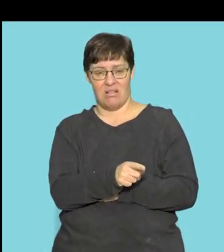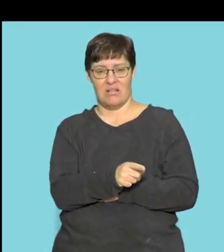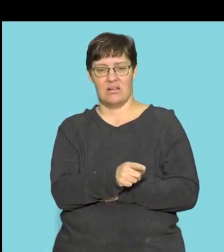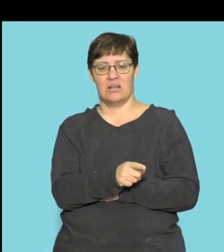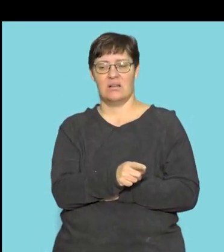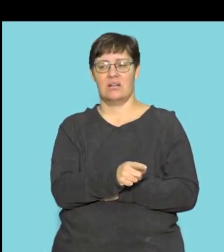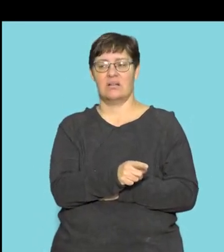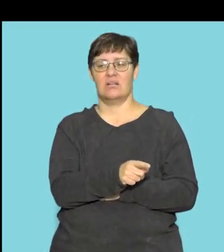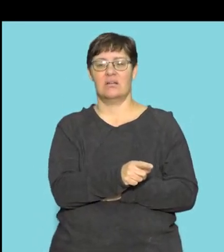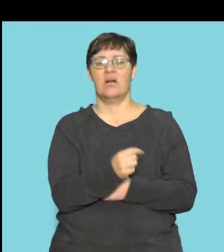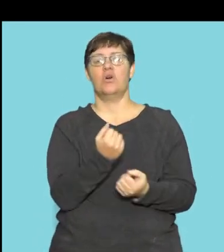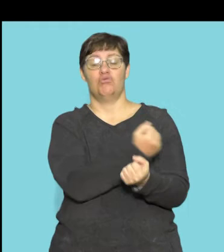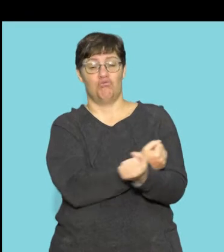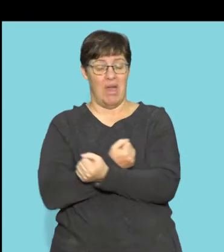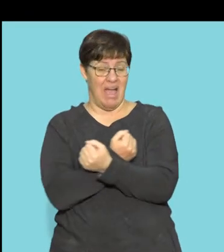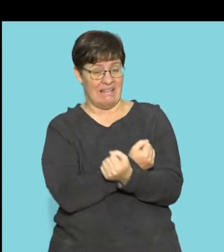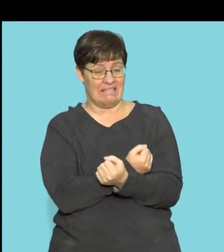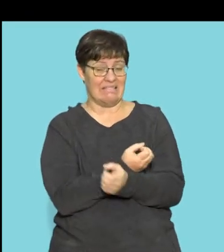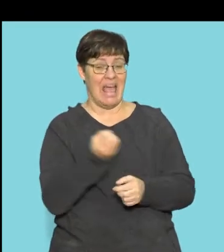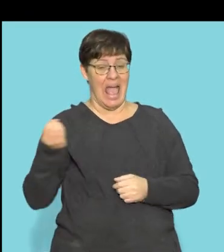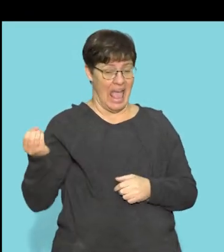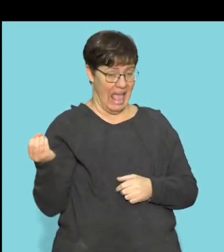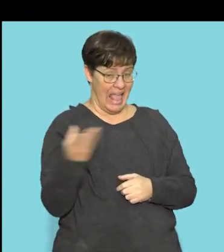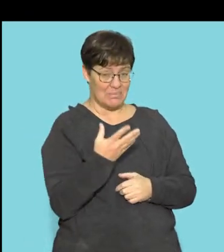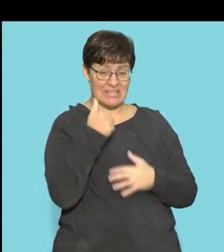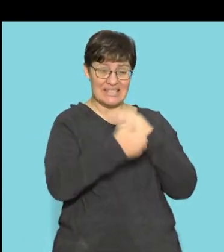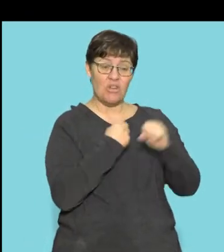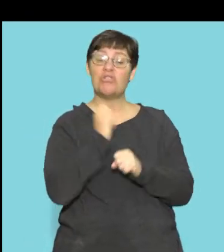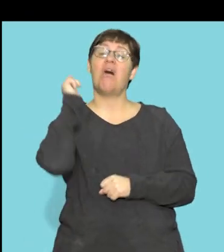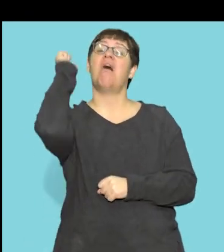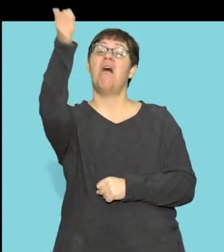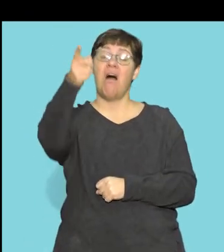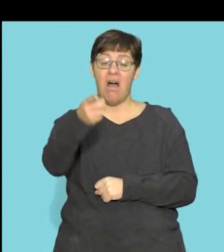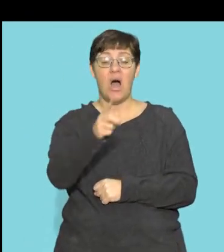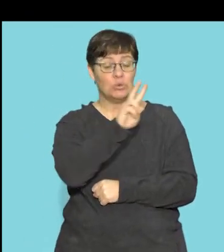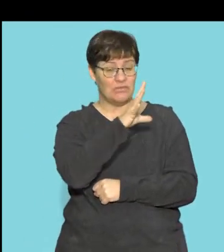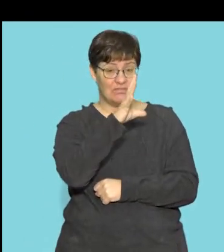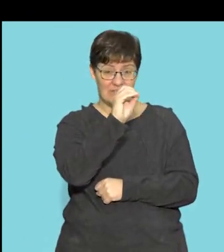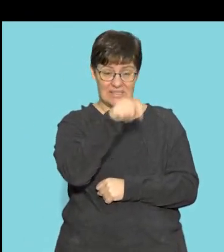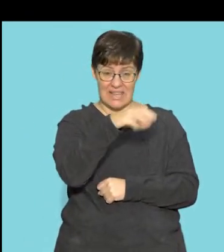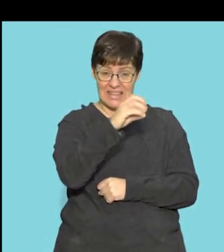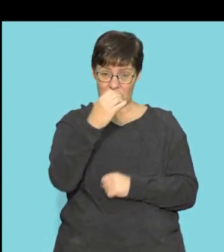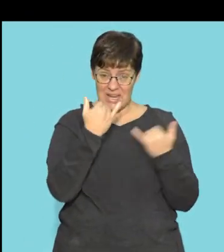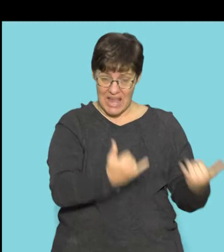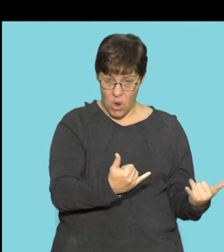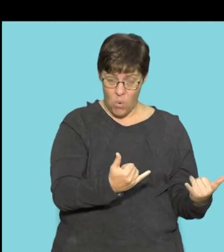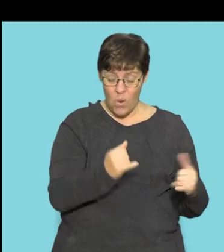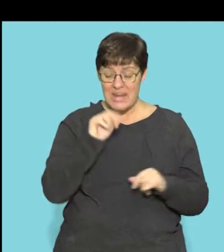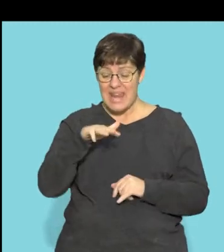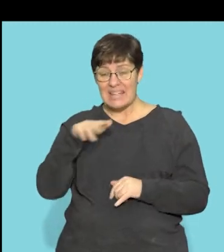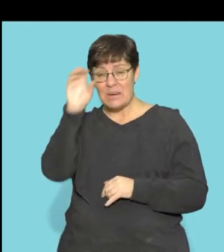truck will be costing a bit more after the 6 years because of the inflation